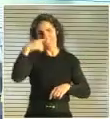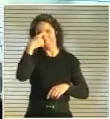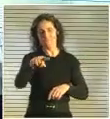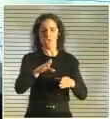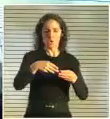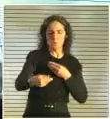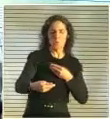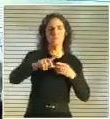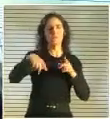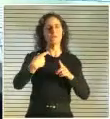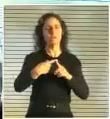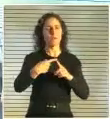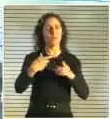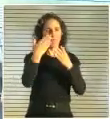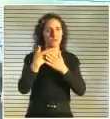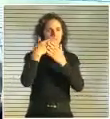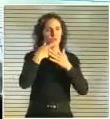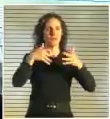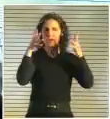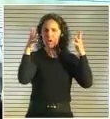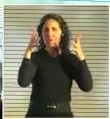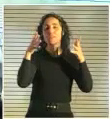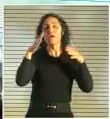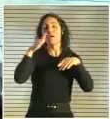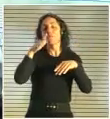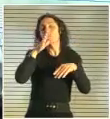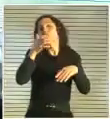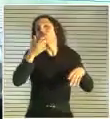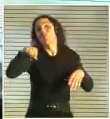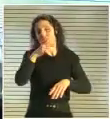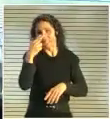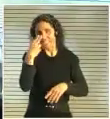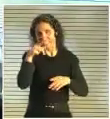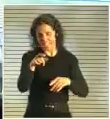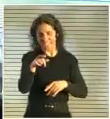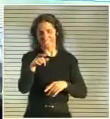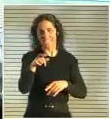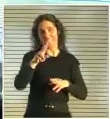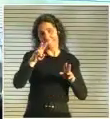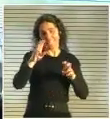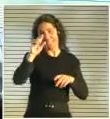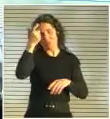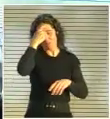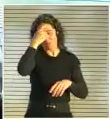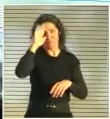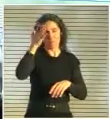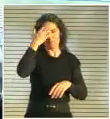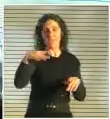that concept. So the keystone actors, in this case, the 10 of the world's largest seafood companies coming together to